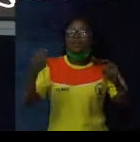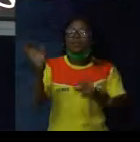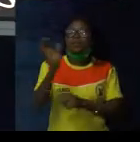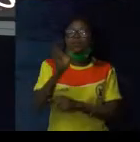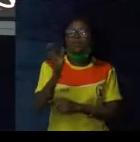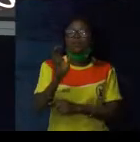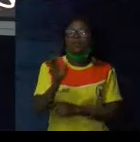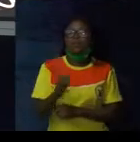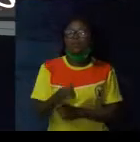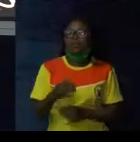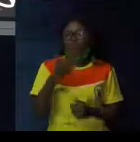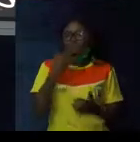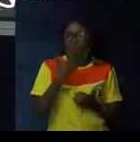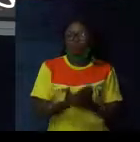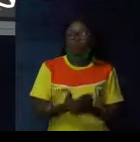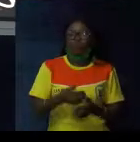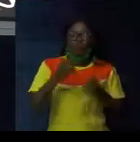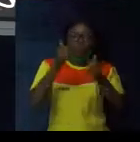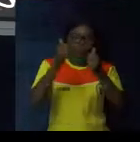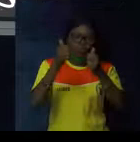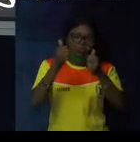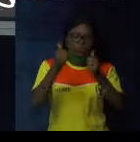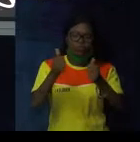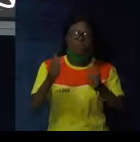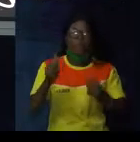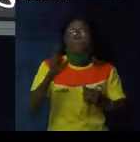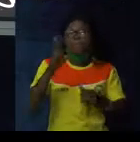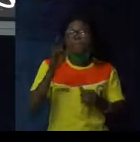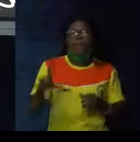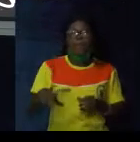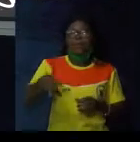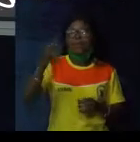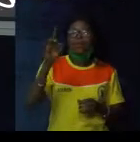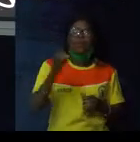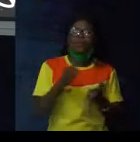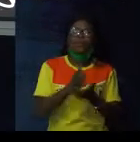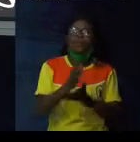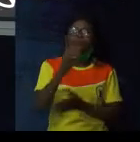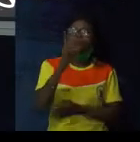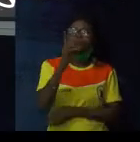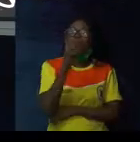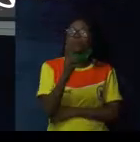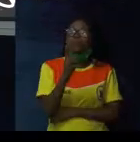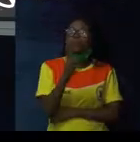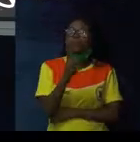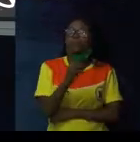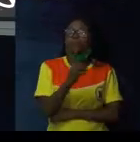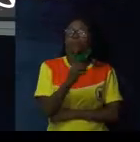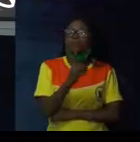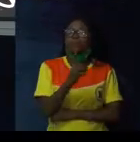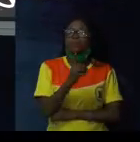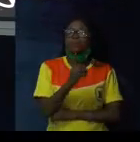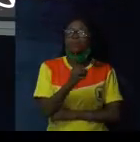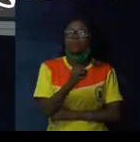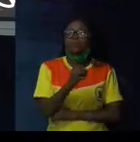Celsius, which is the correct answer, my friend. Good job you selecting the correct answer.